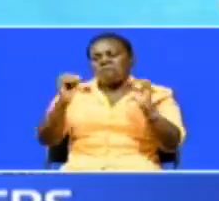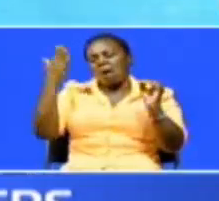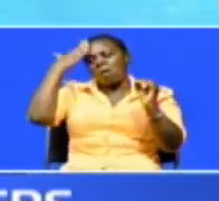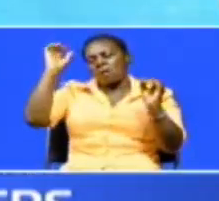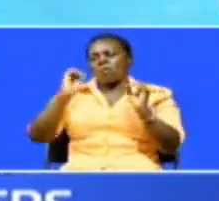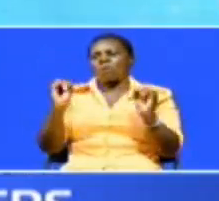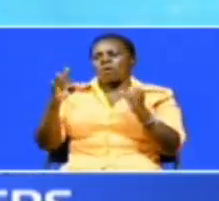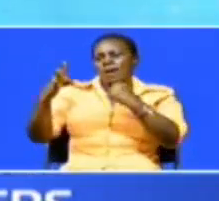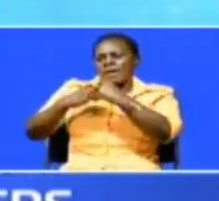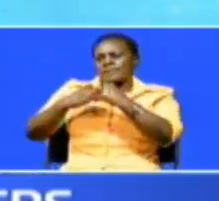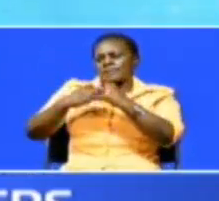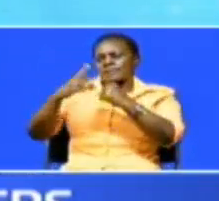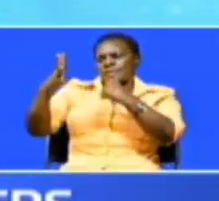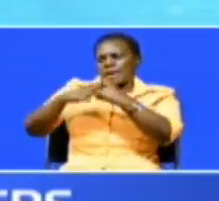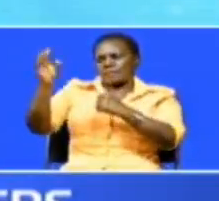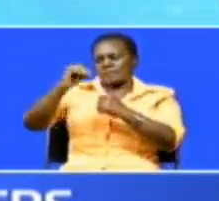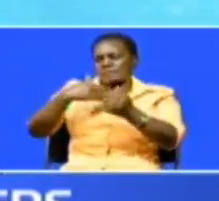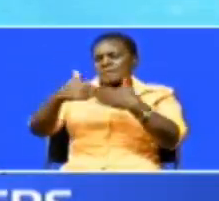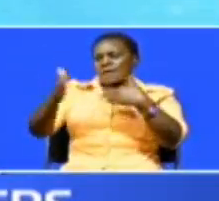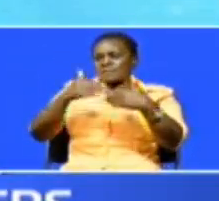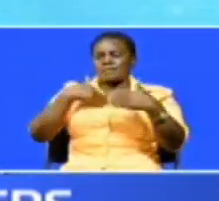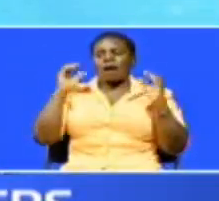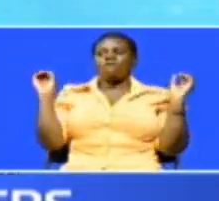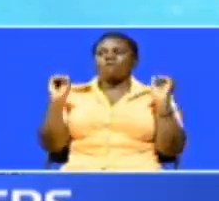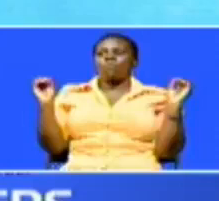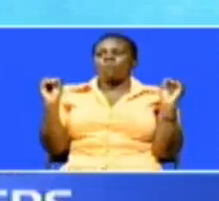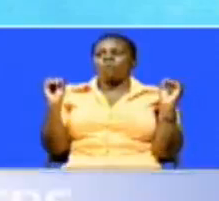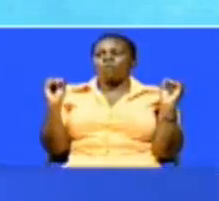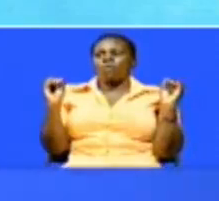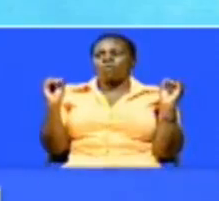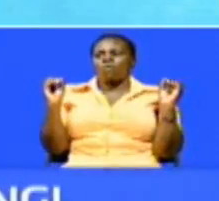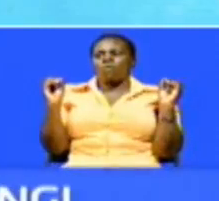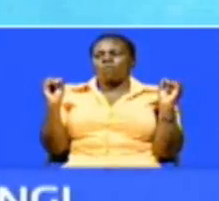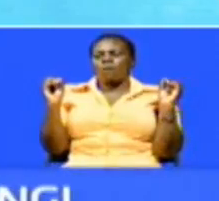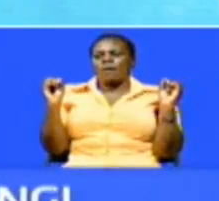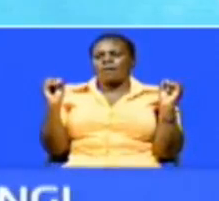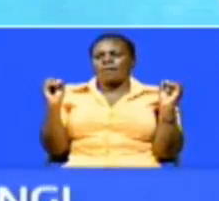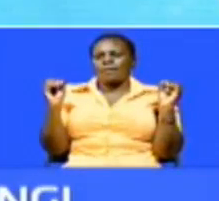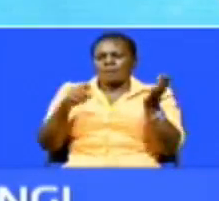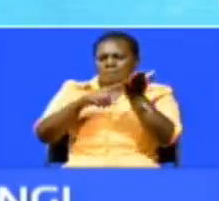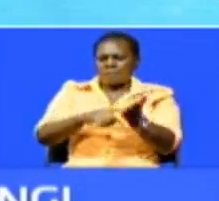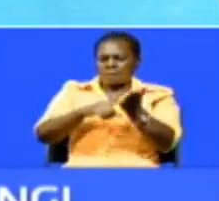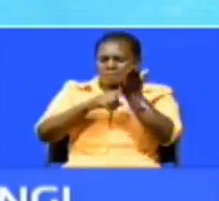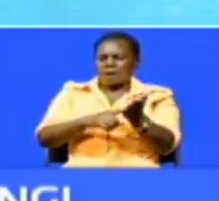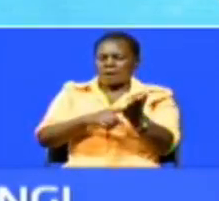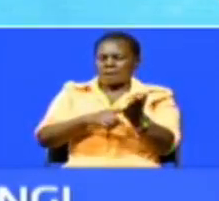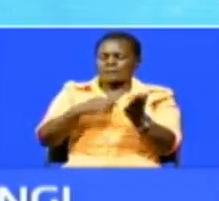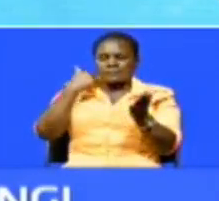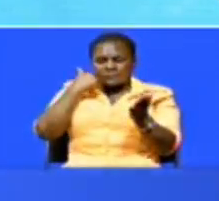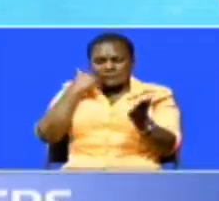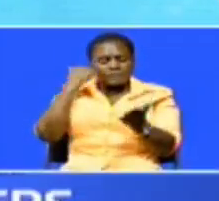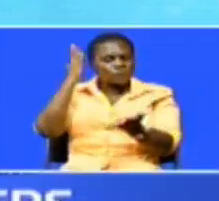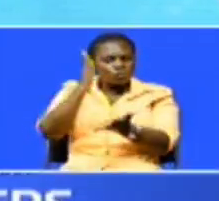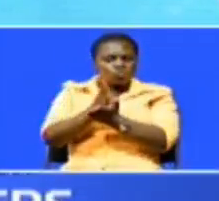infected. 89% of them are asymptomatic, again leading to the emphasis that we've placed that this disease is